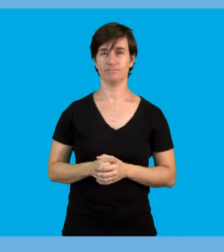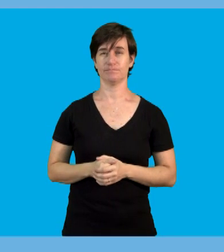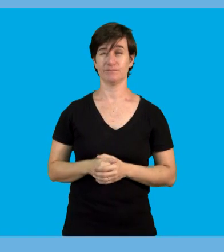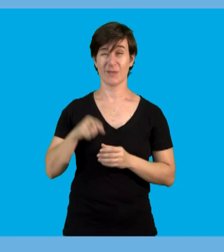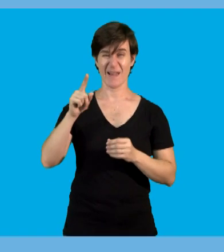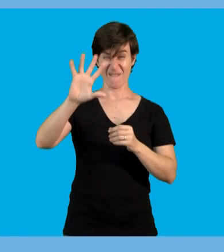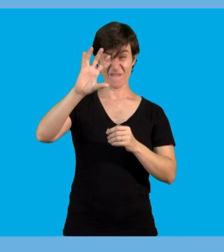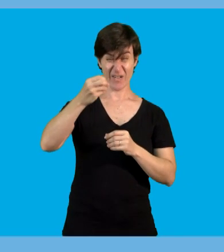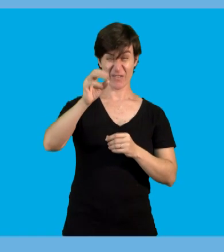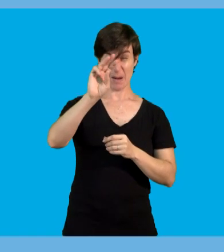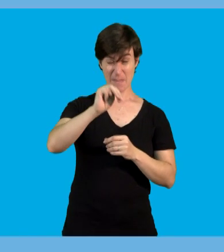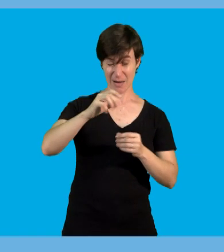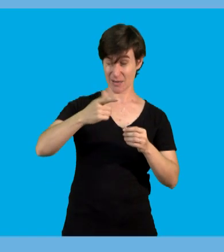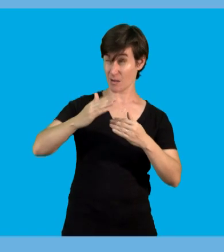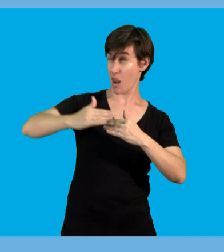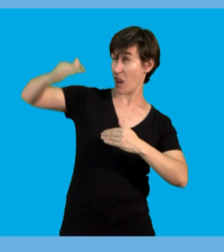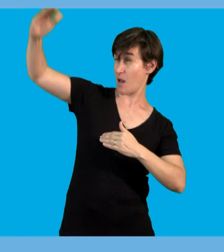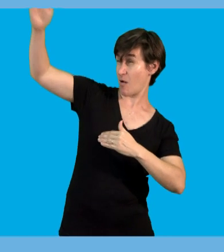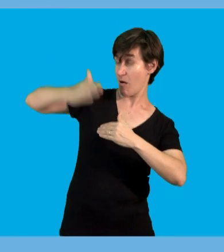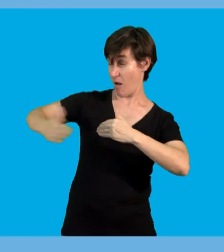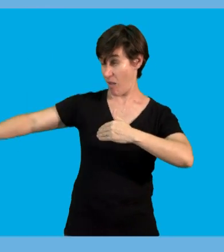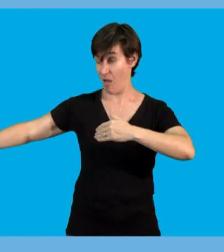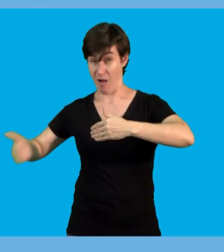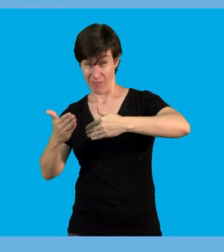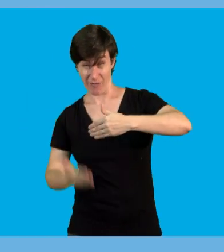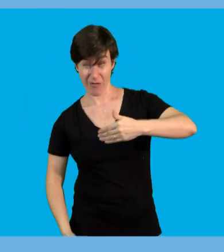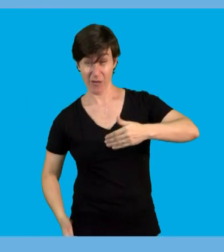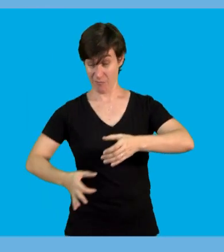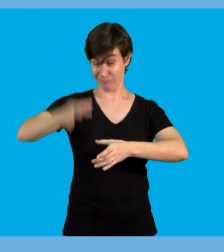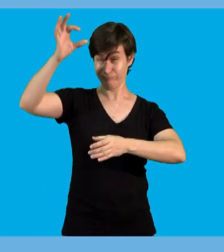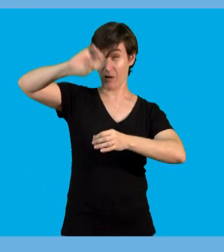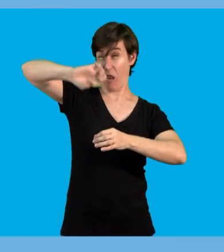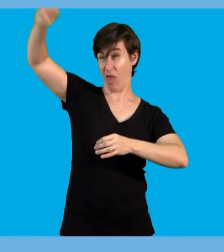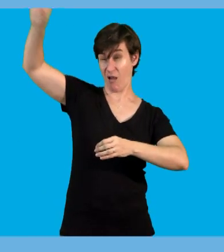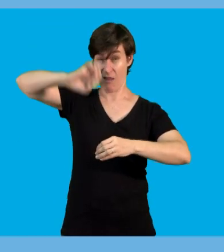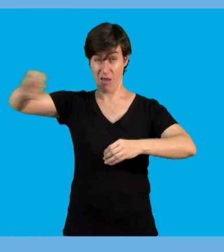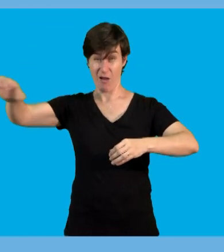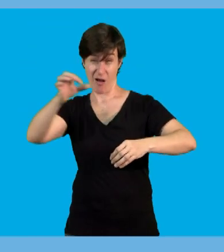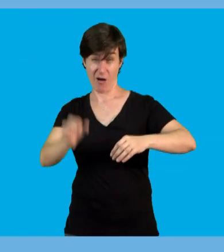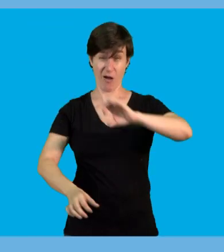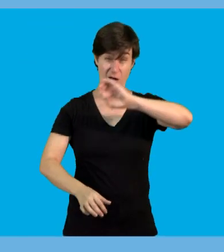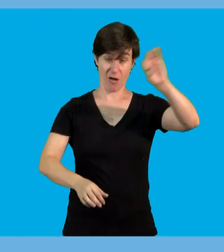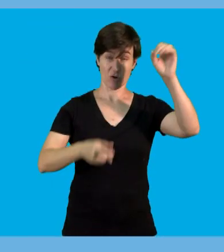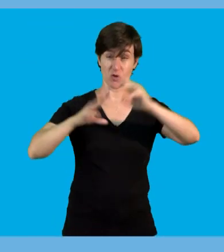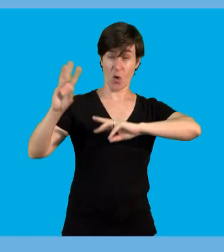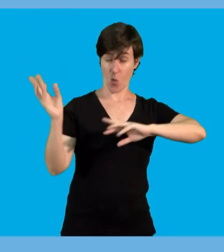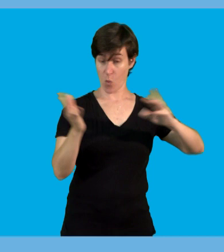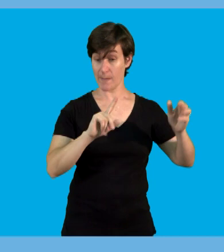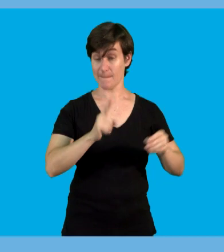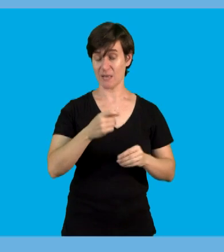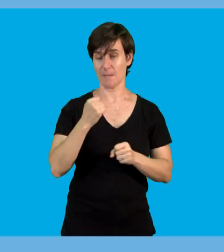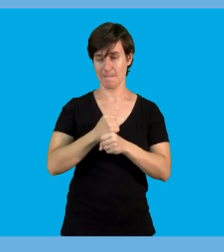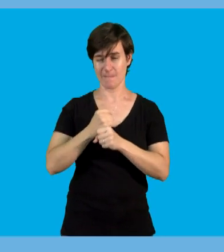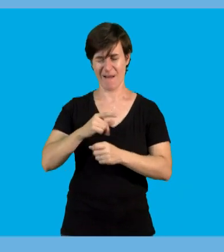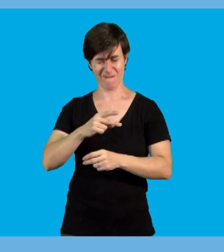the rotor blades are up to 50 meters long and spin slowly. Gears are therefore used to spin the turbines fast enough to